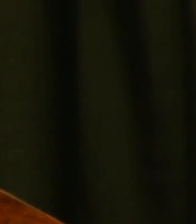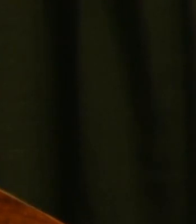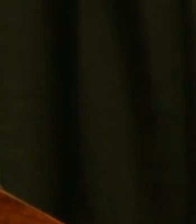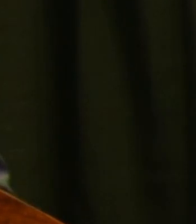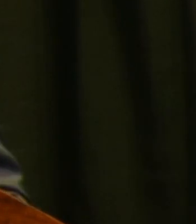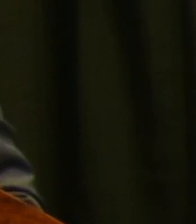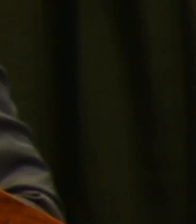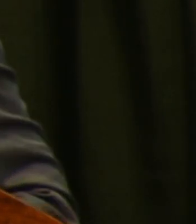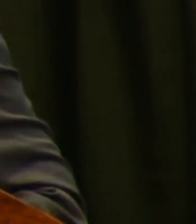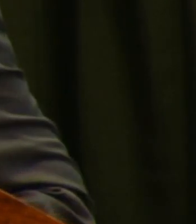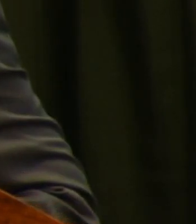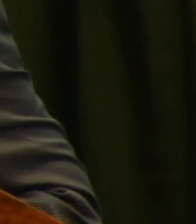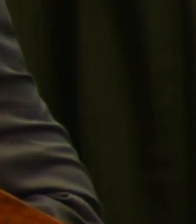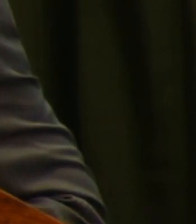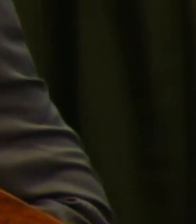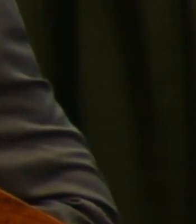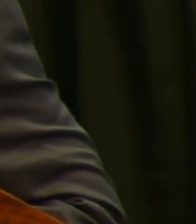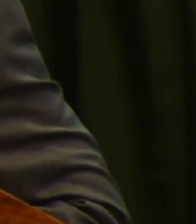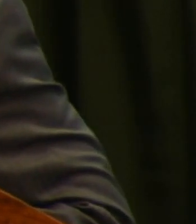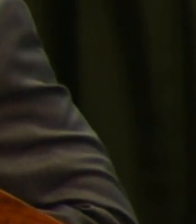Madame Kubayi,